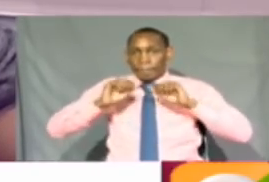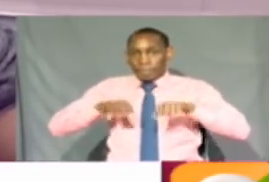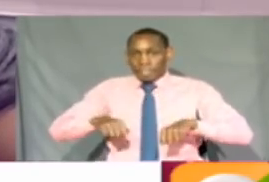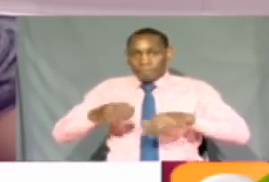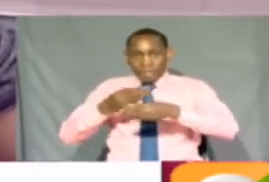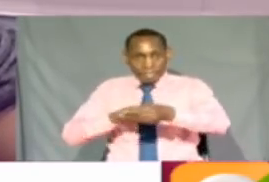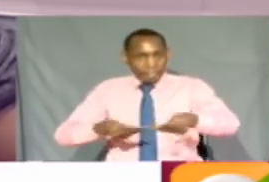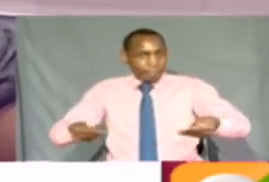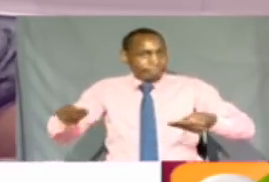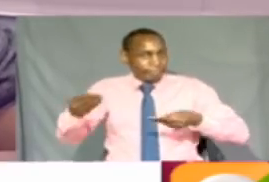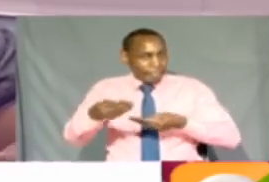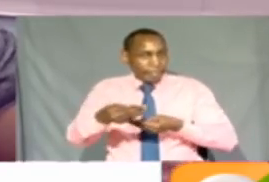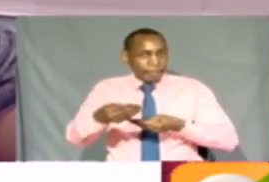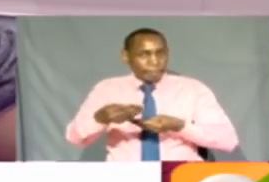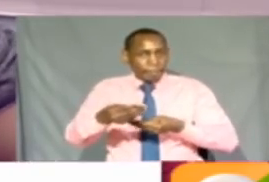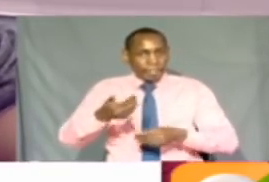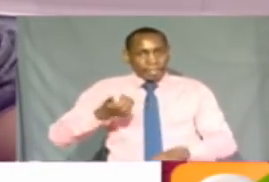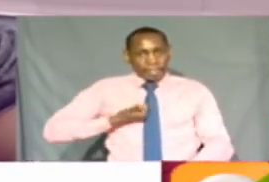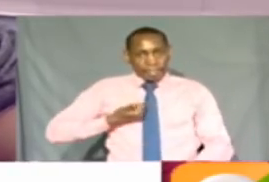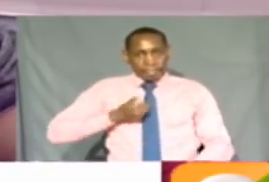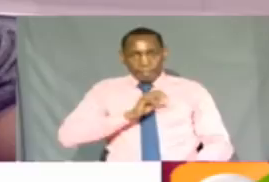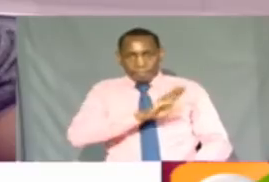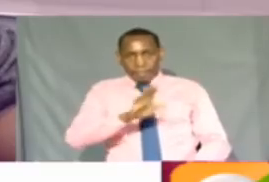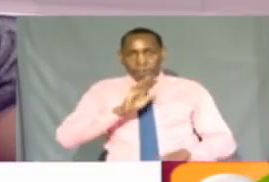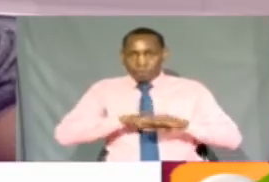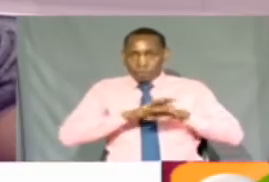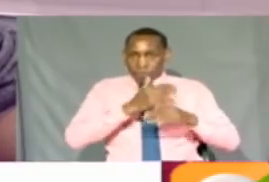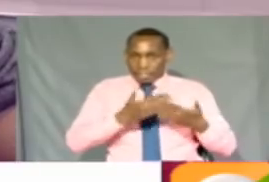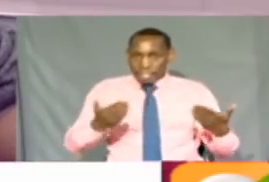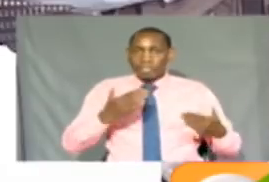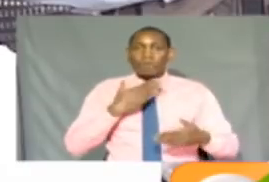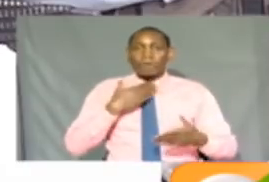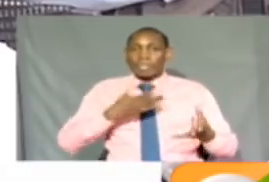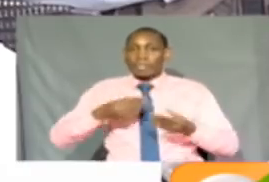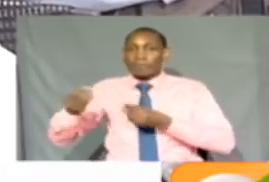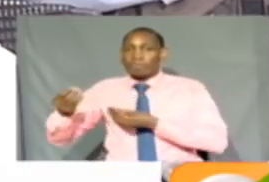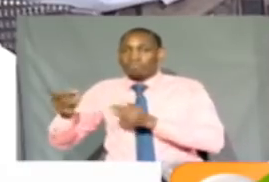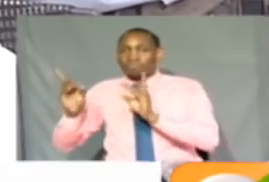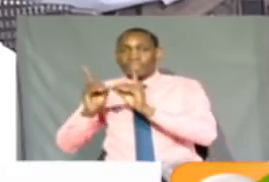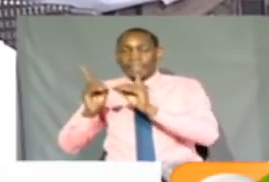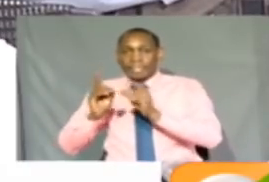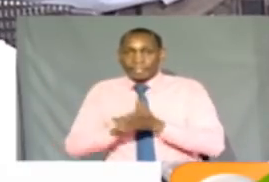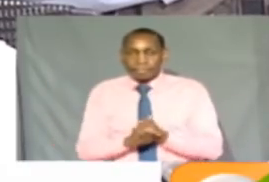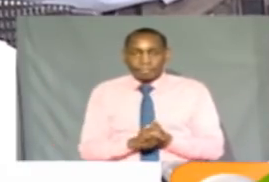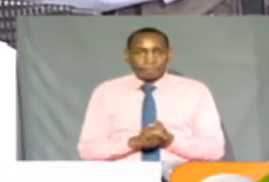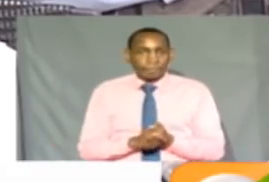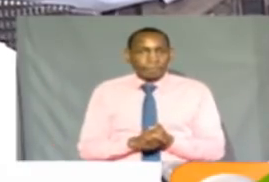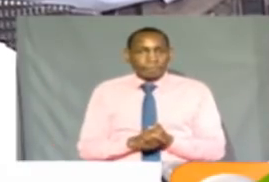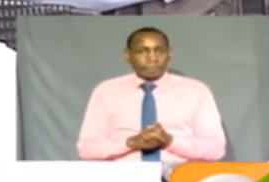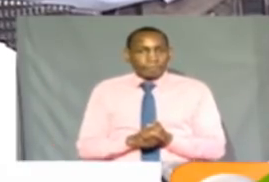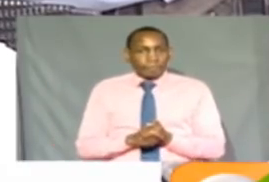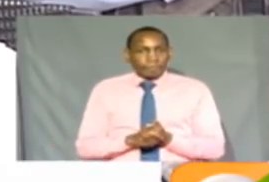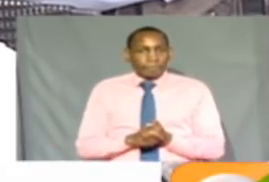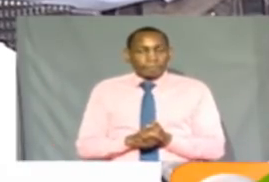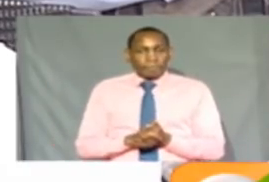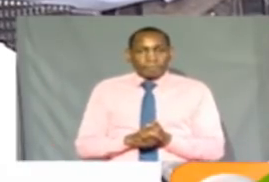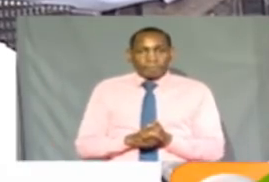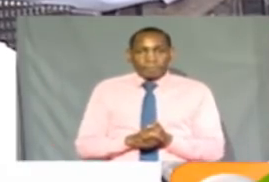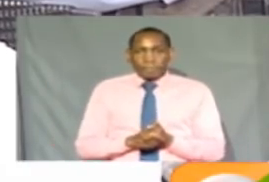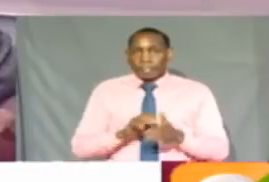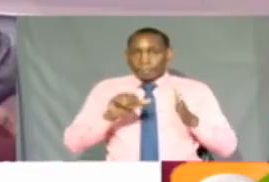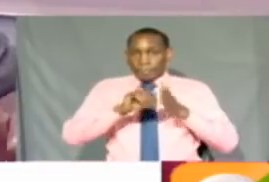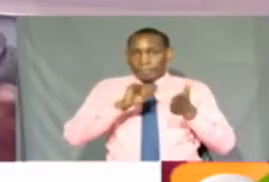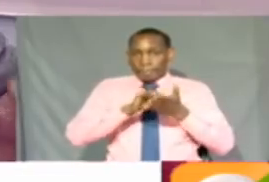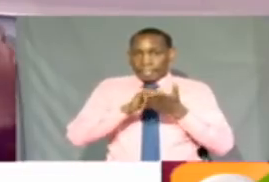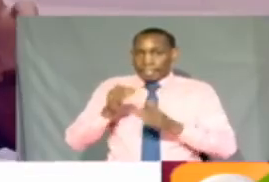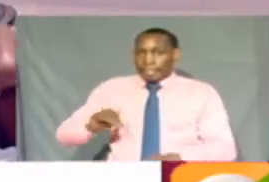buy the girls that they want good things and to take them out on dates. So this problem goes, it's a problem that